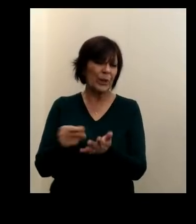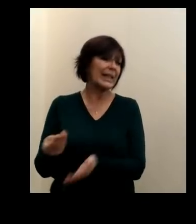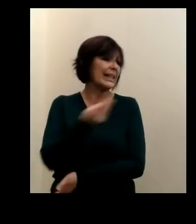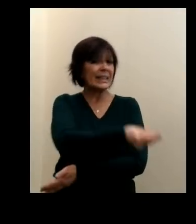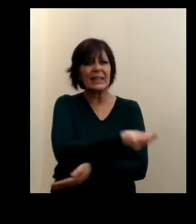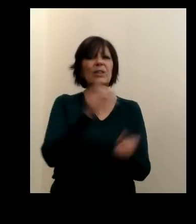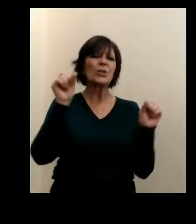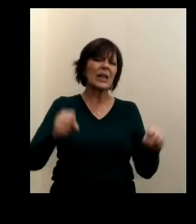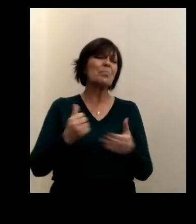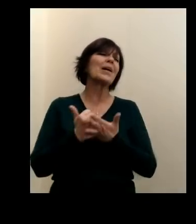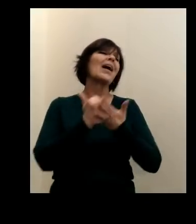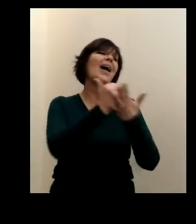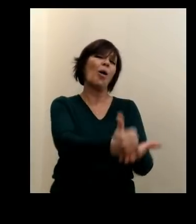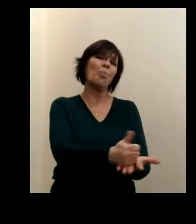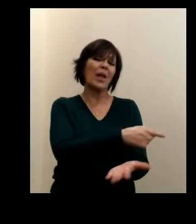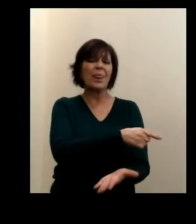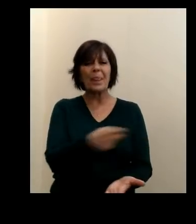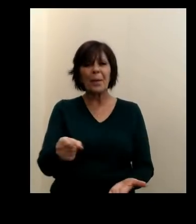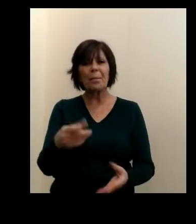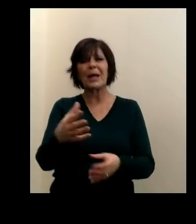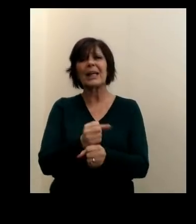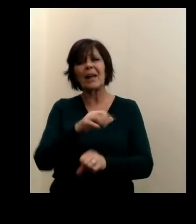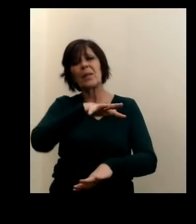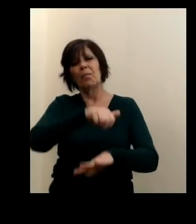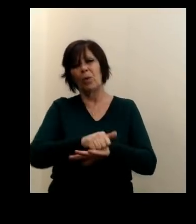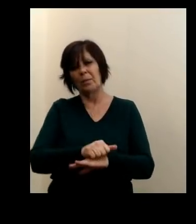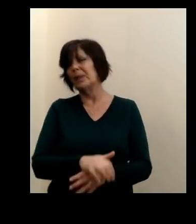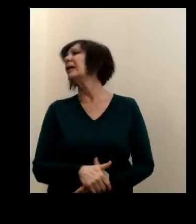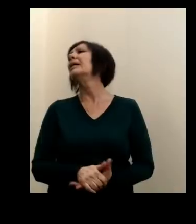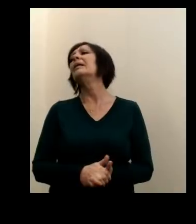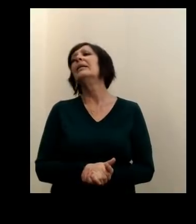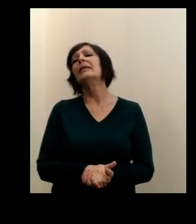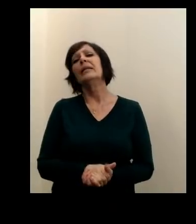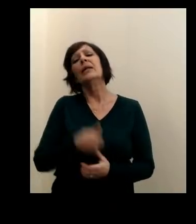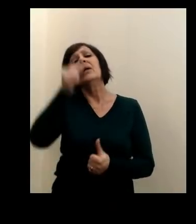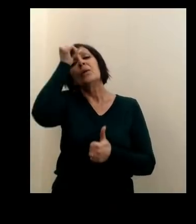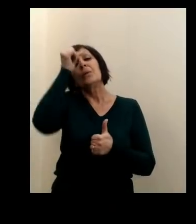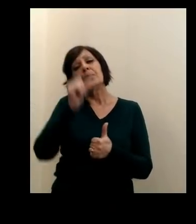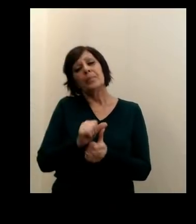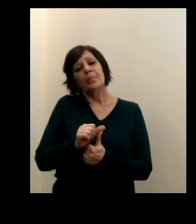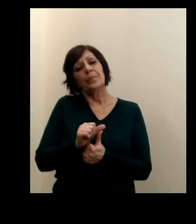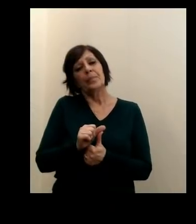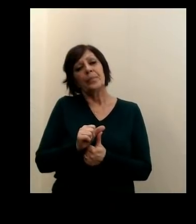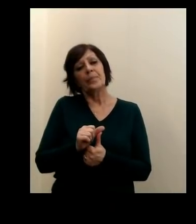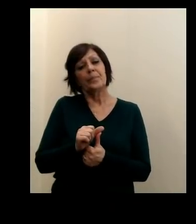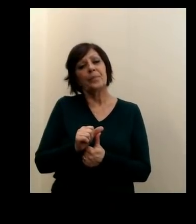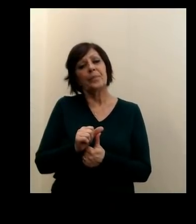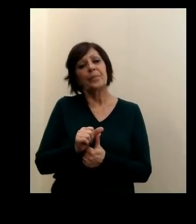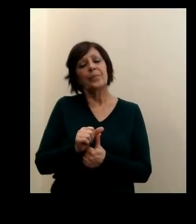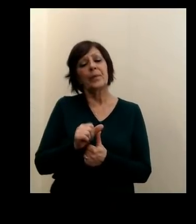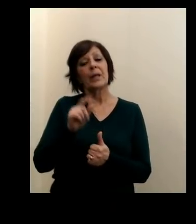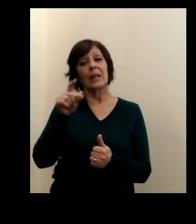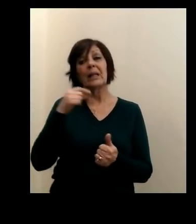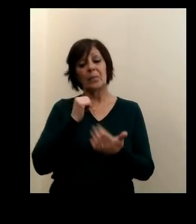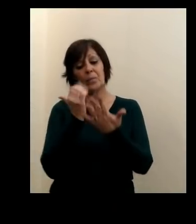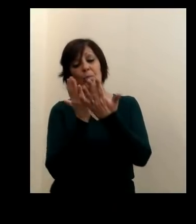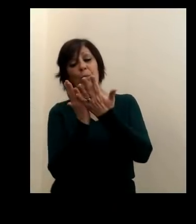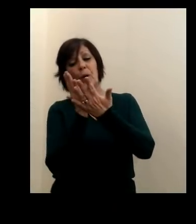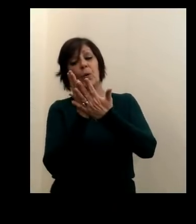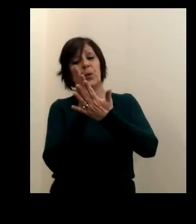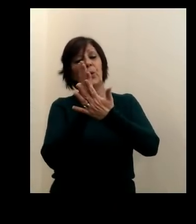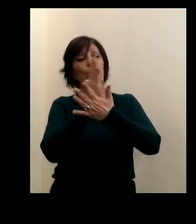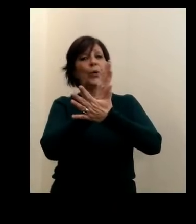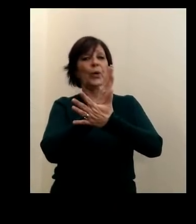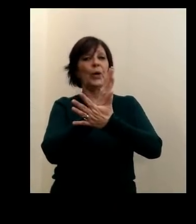and scoot it under their door. And remember, we are prioritizing people in